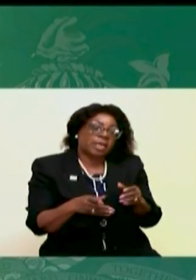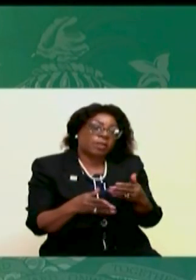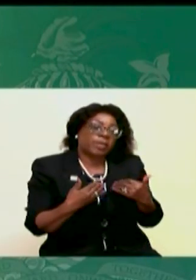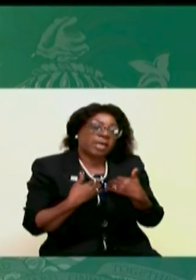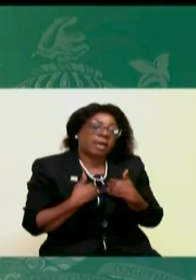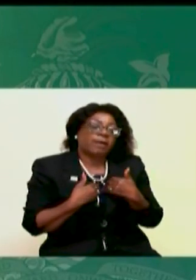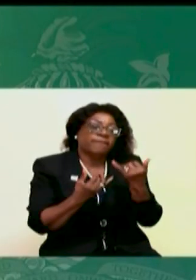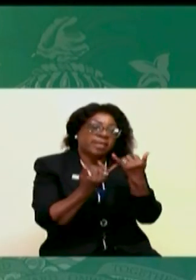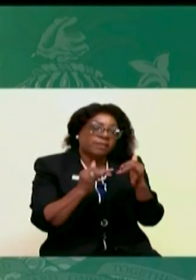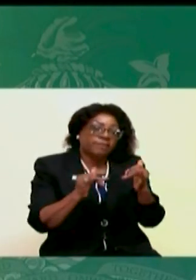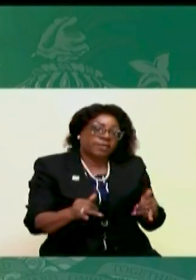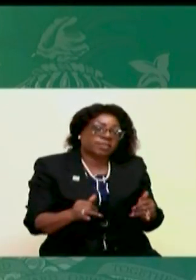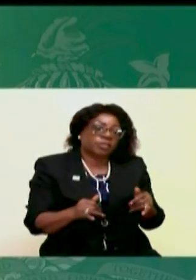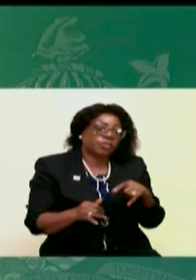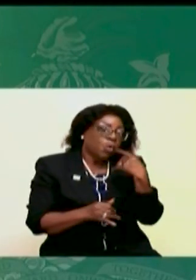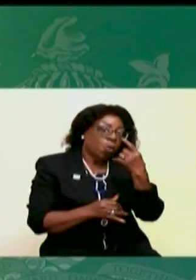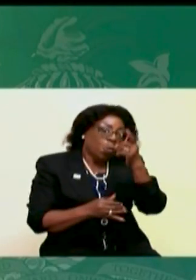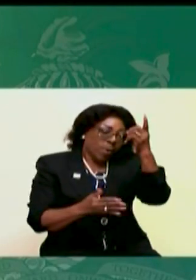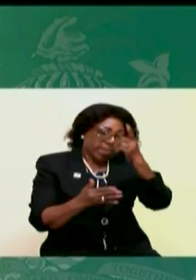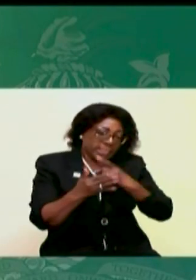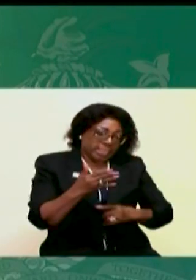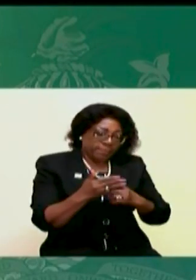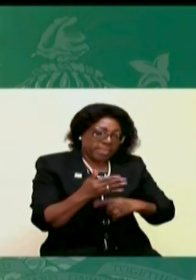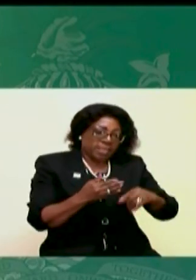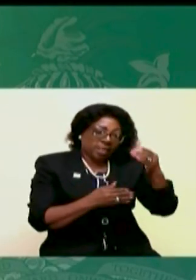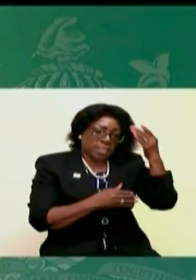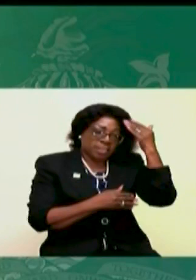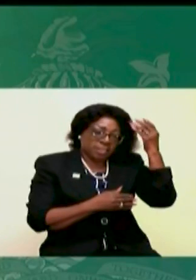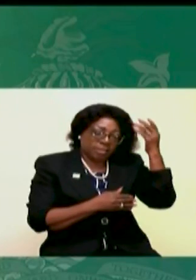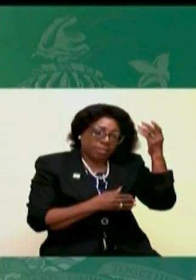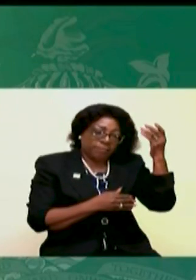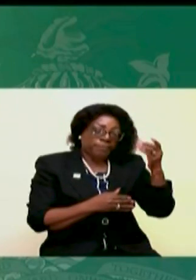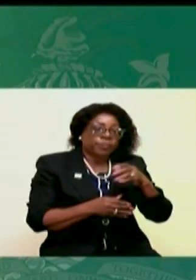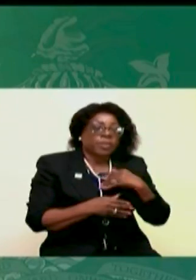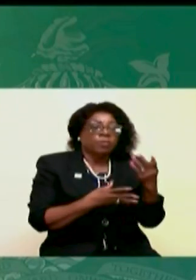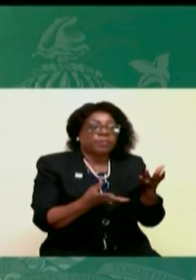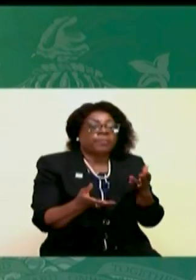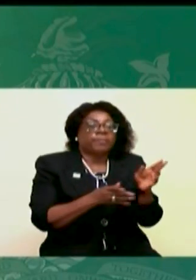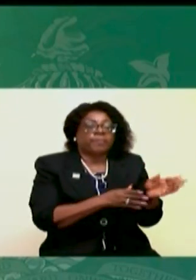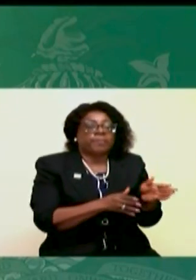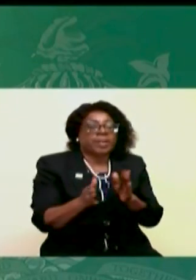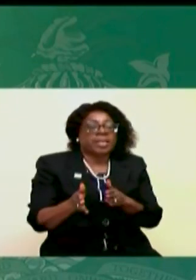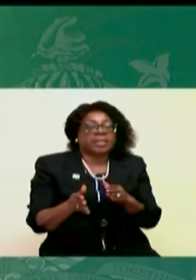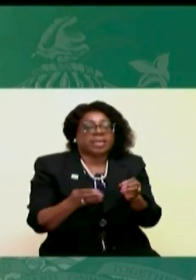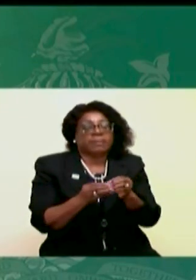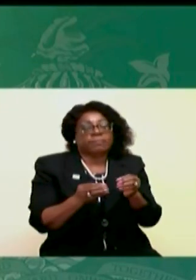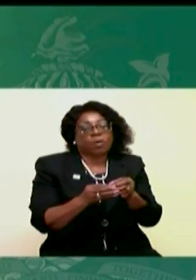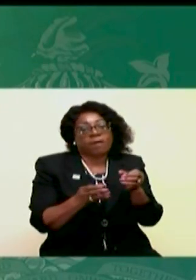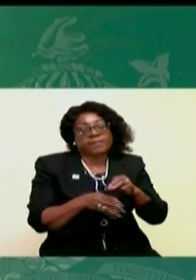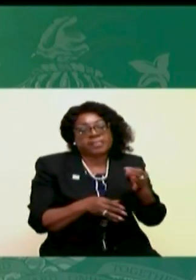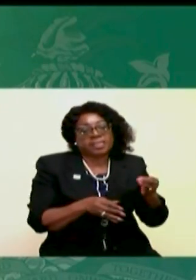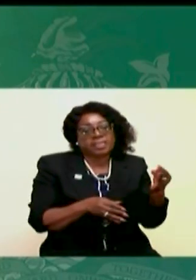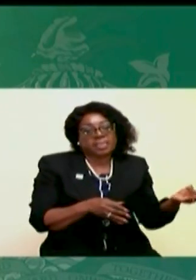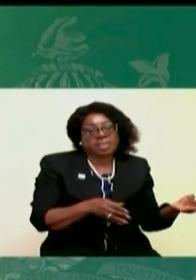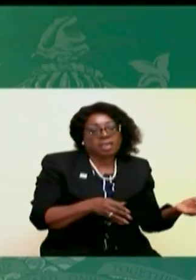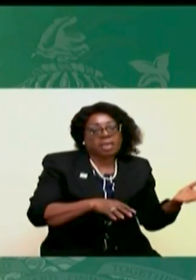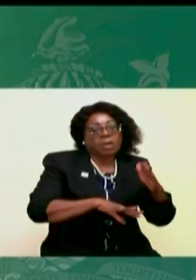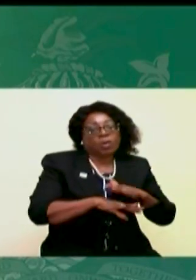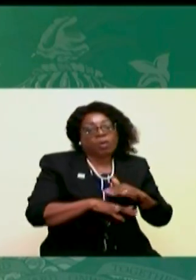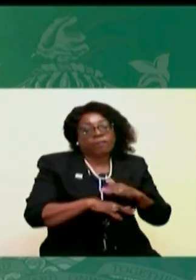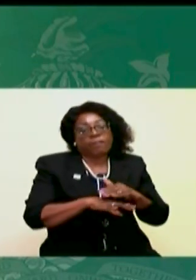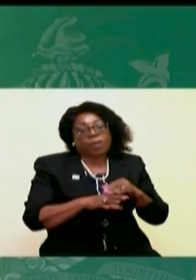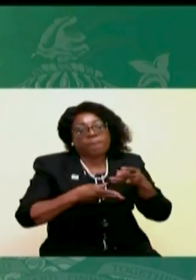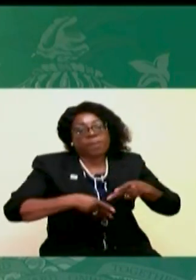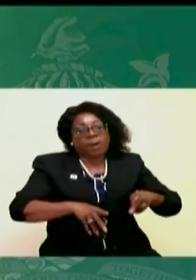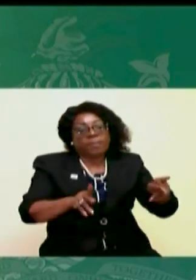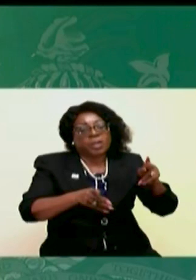deeply concerned. We intend to get more facilities, Madam Speaker. We intend to cause for more public relations to be